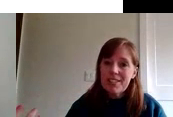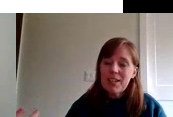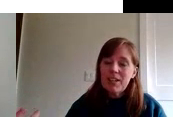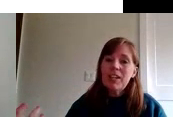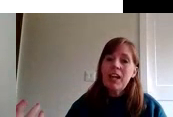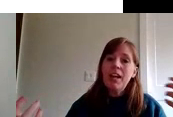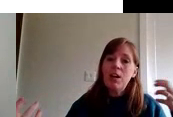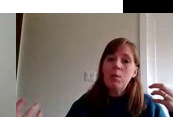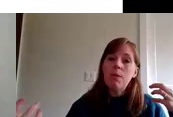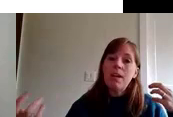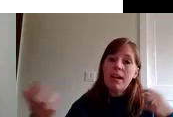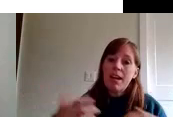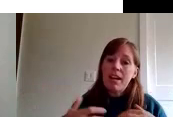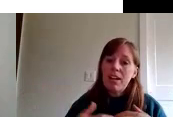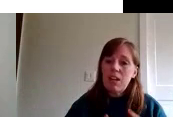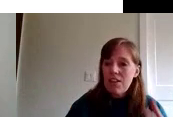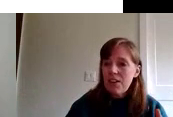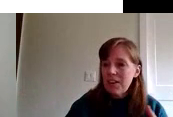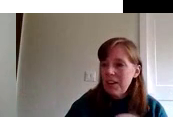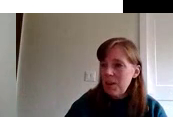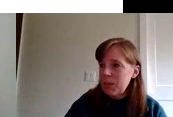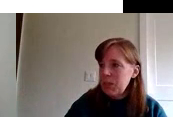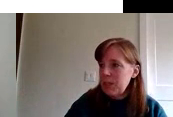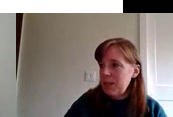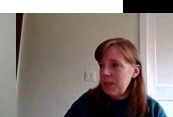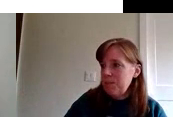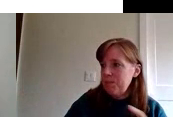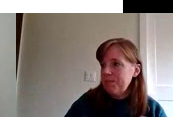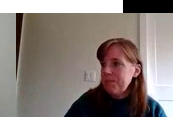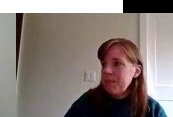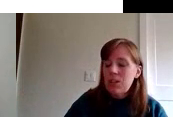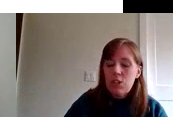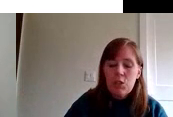your kids. And another